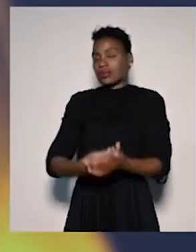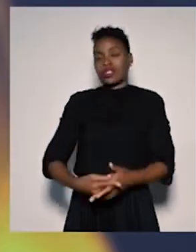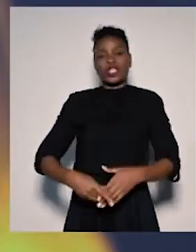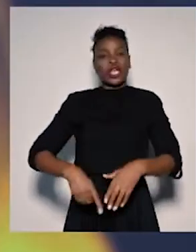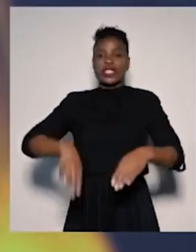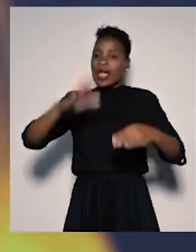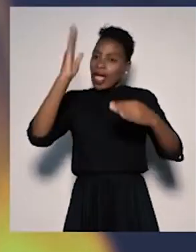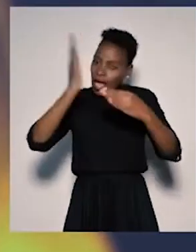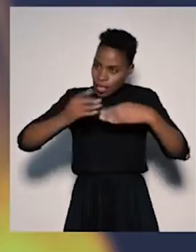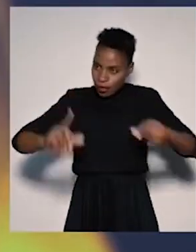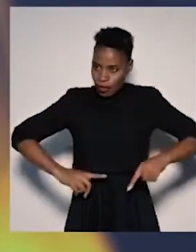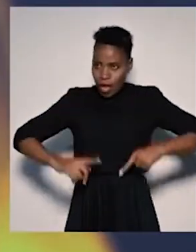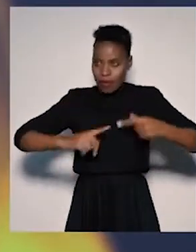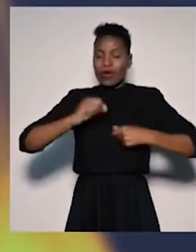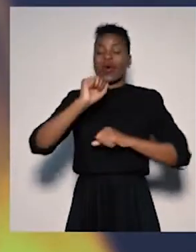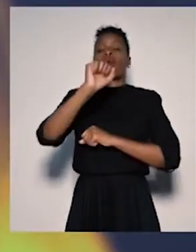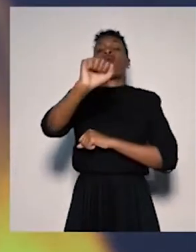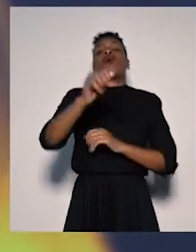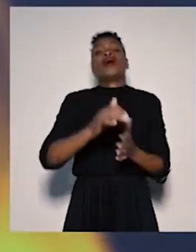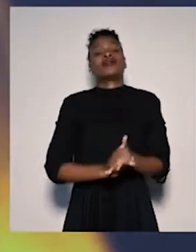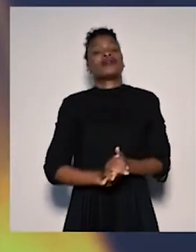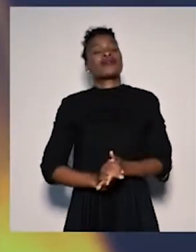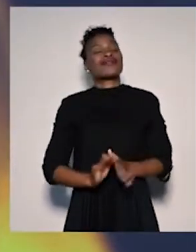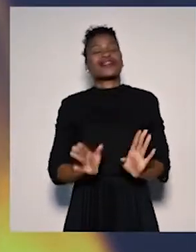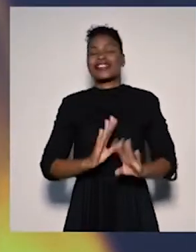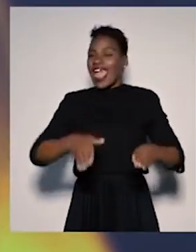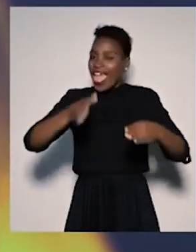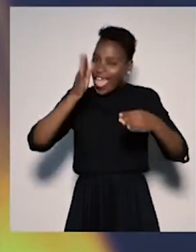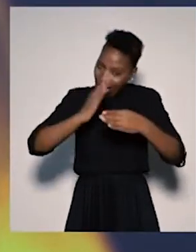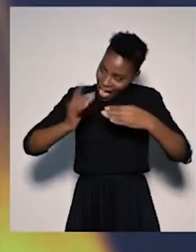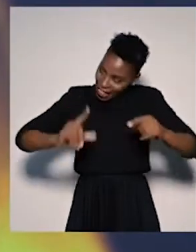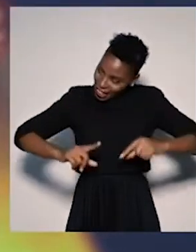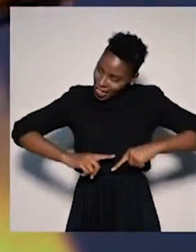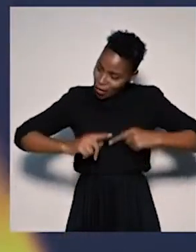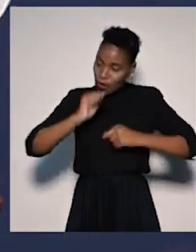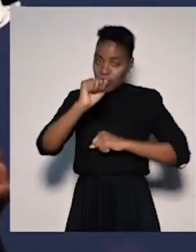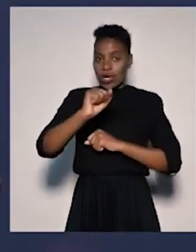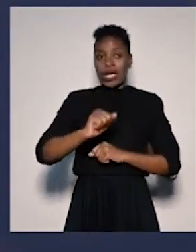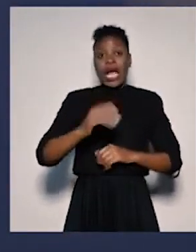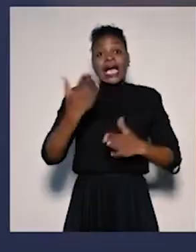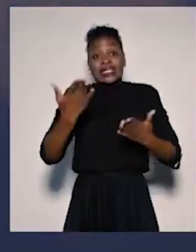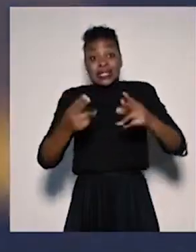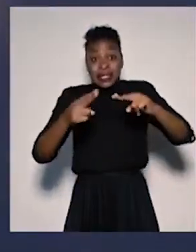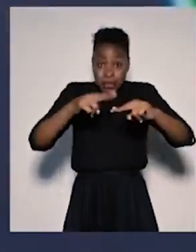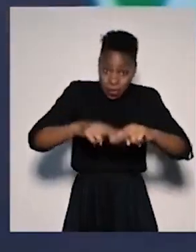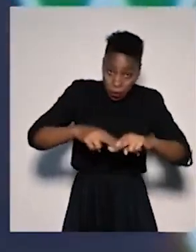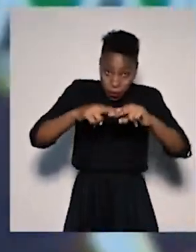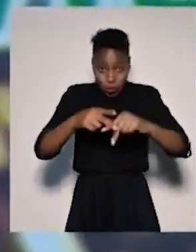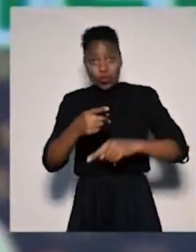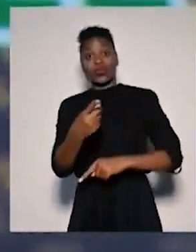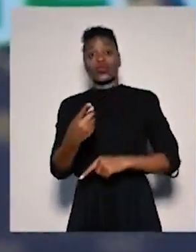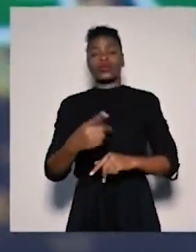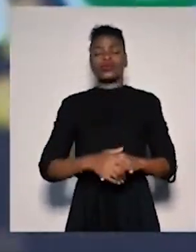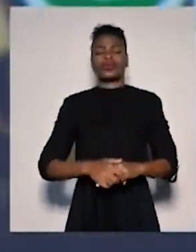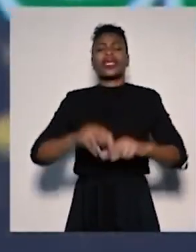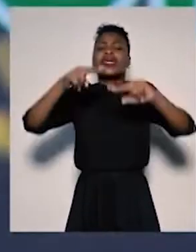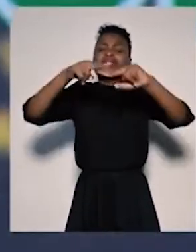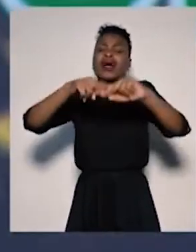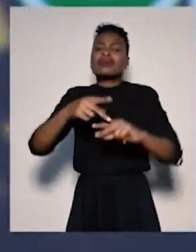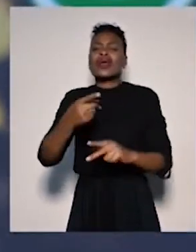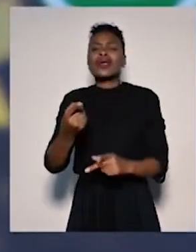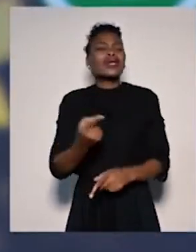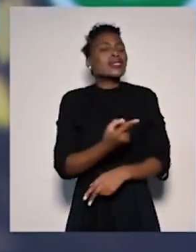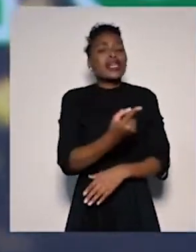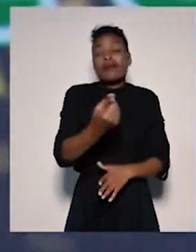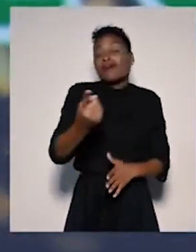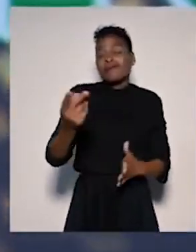life. I said it's not the end of your life. It's up to you. It's up to you. Some of you